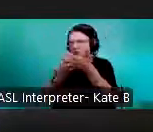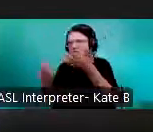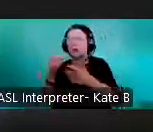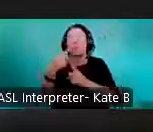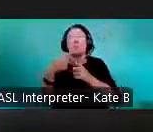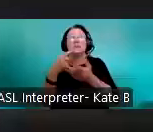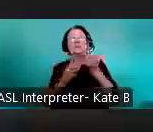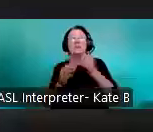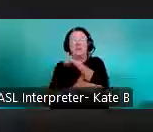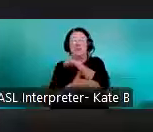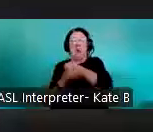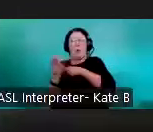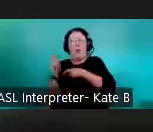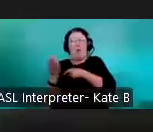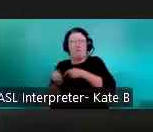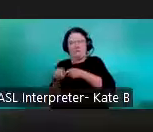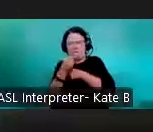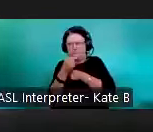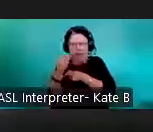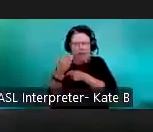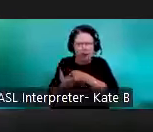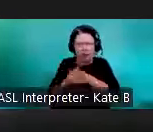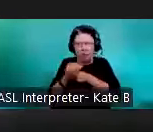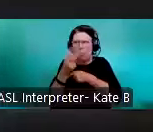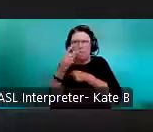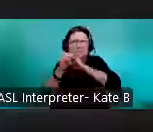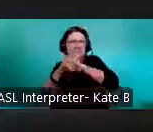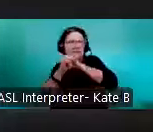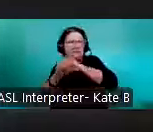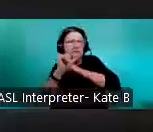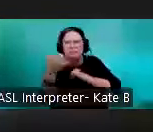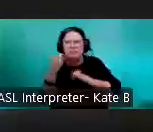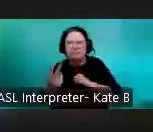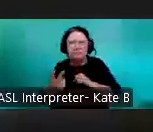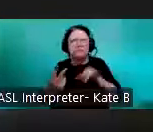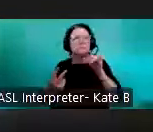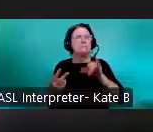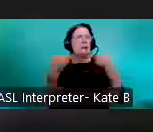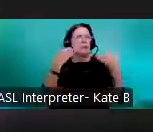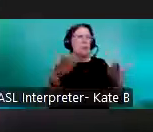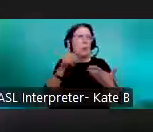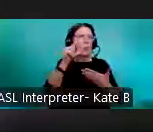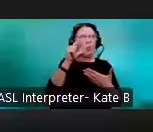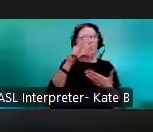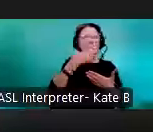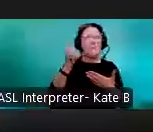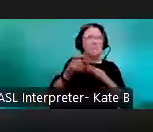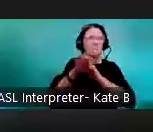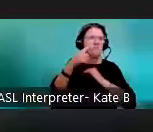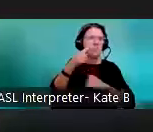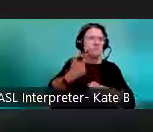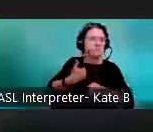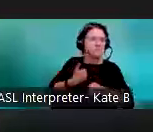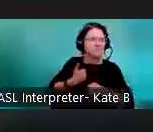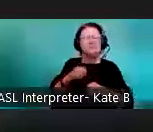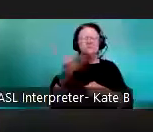those county level offices where you don't see a ton of campaigning. So you might not know a lot about the candidates